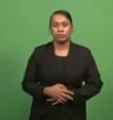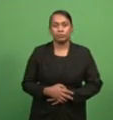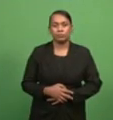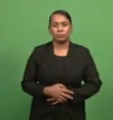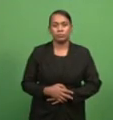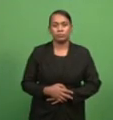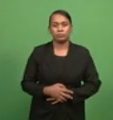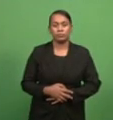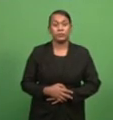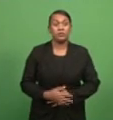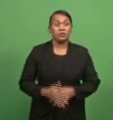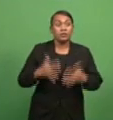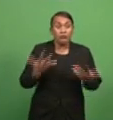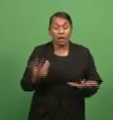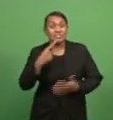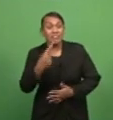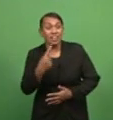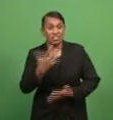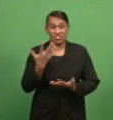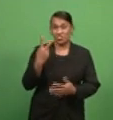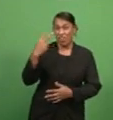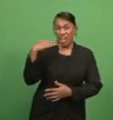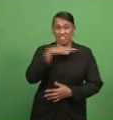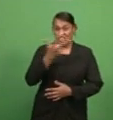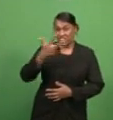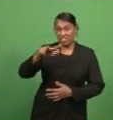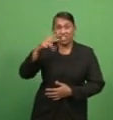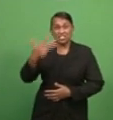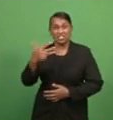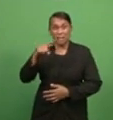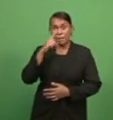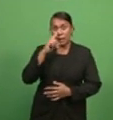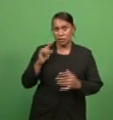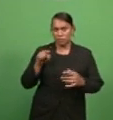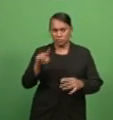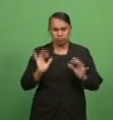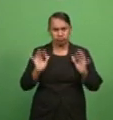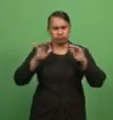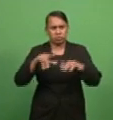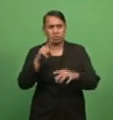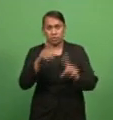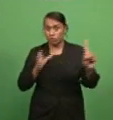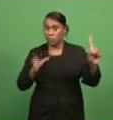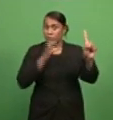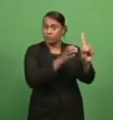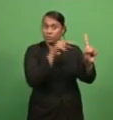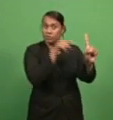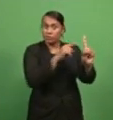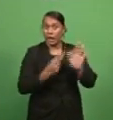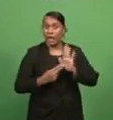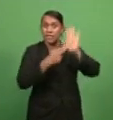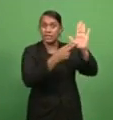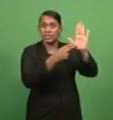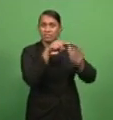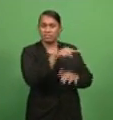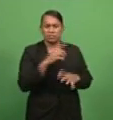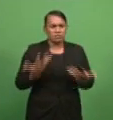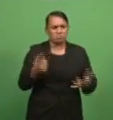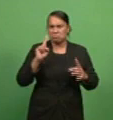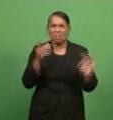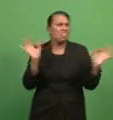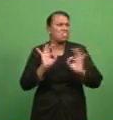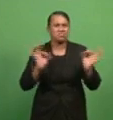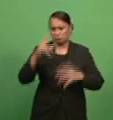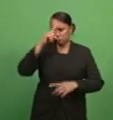adds 289 individuals are currently at the quarantine facilities in Nadi. He says no one has presented any symptoms